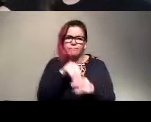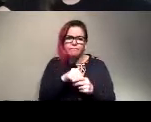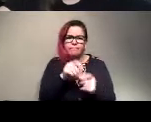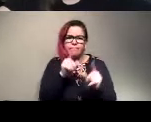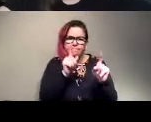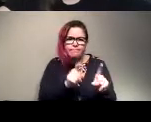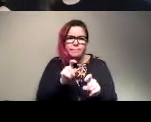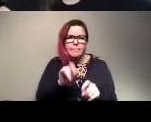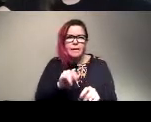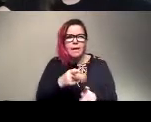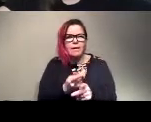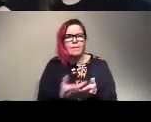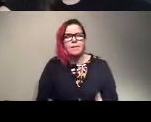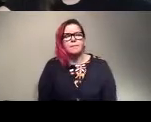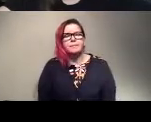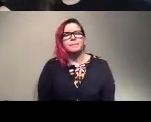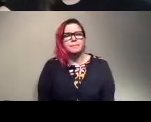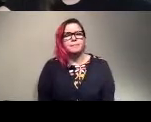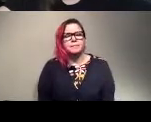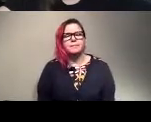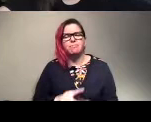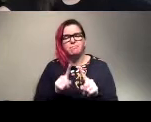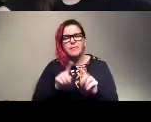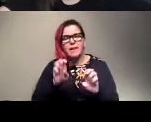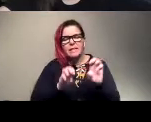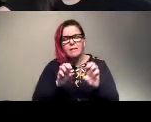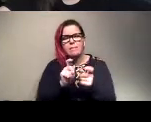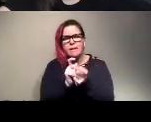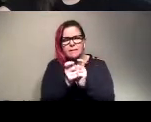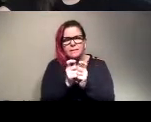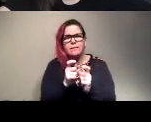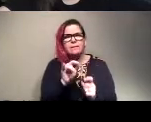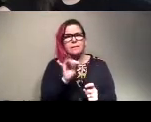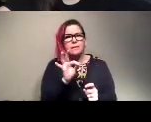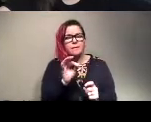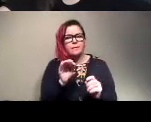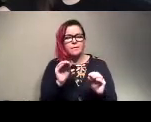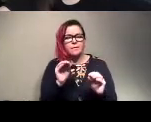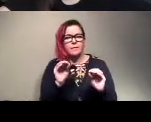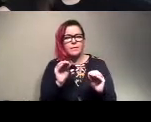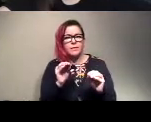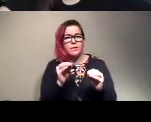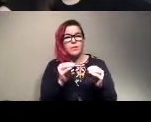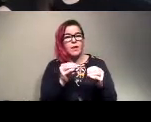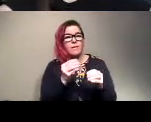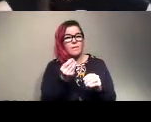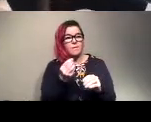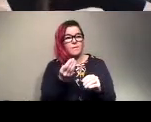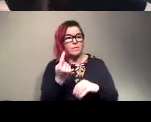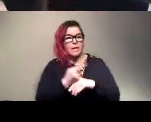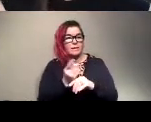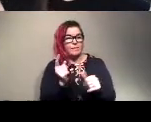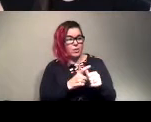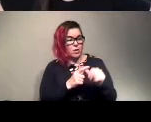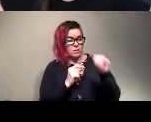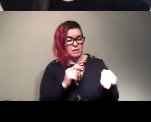Mm-hmm. And so they've been doing experiments to try to alter, like, if you patch them a few days beforehand, and then you add the different tester